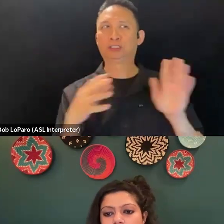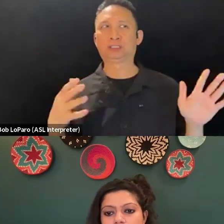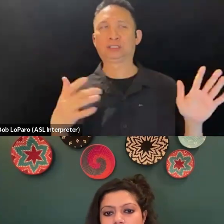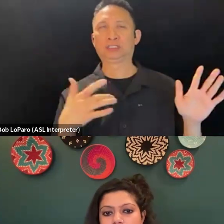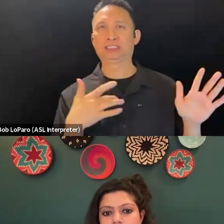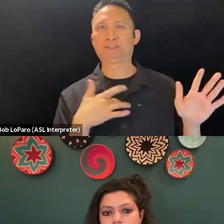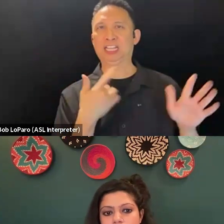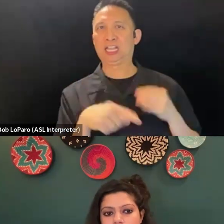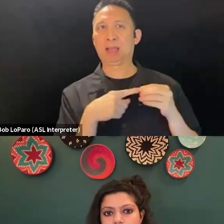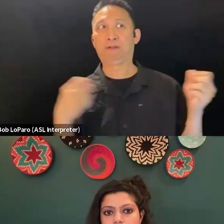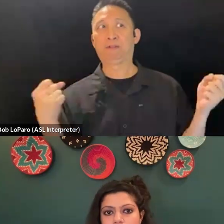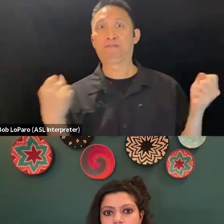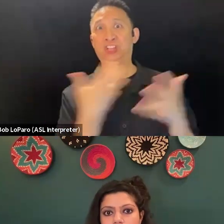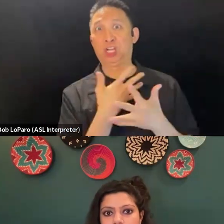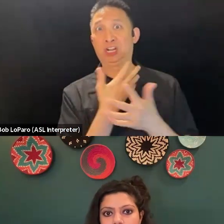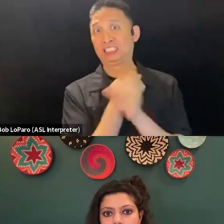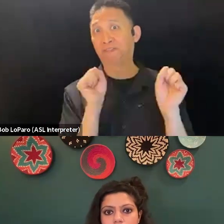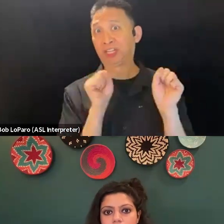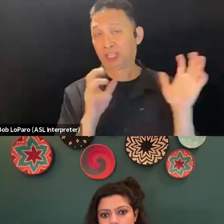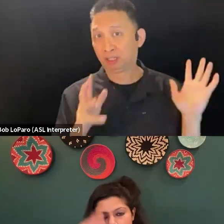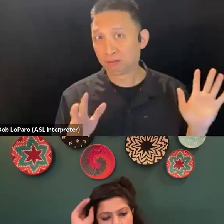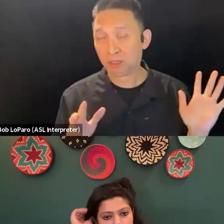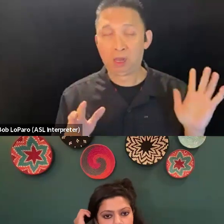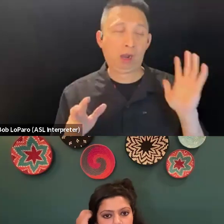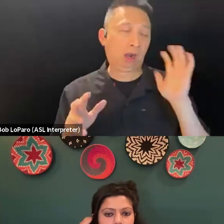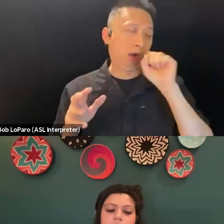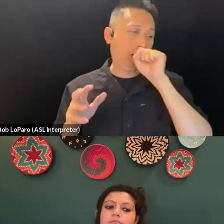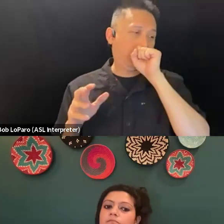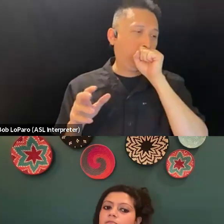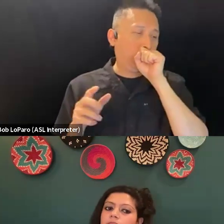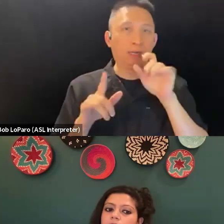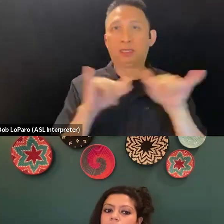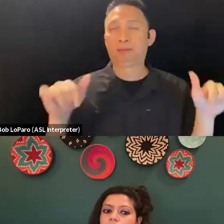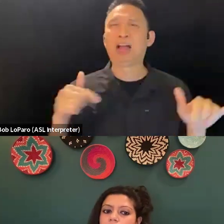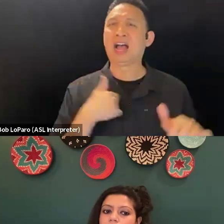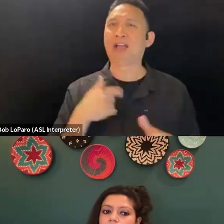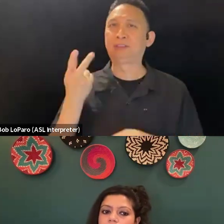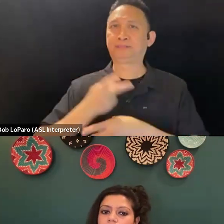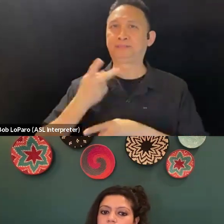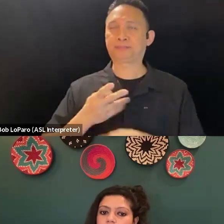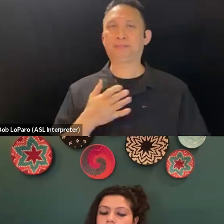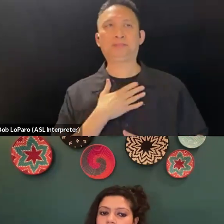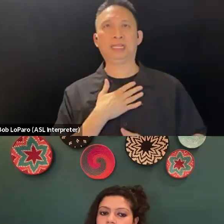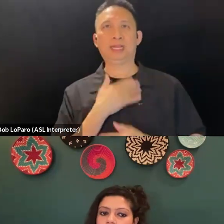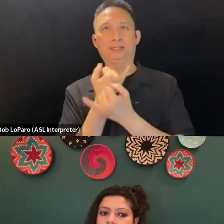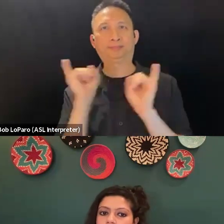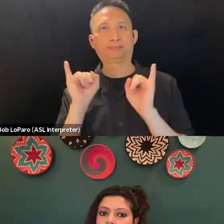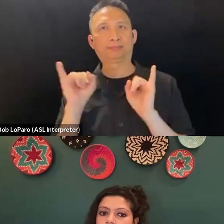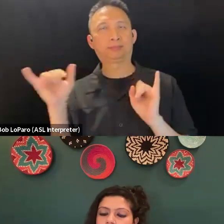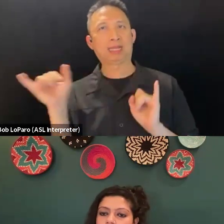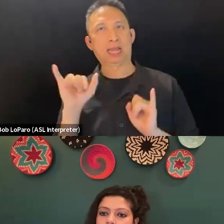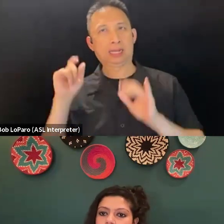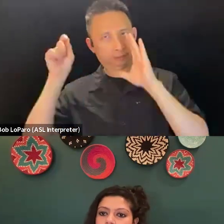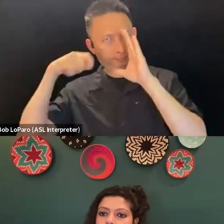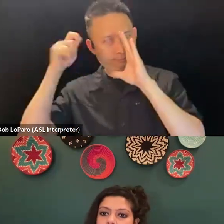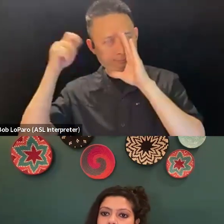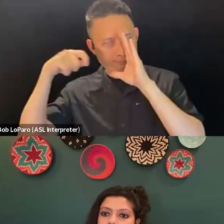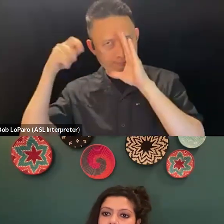think to think that something that assures global this thing is not the right way to do